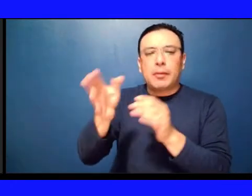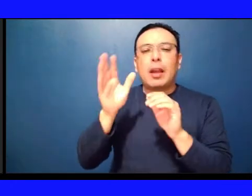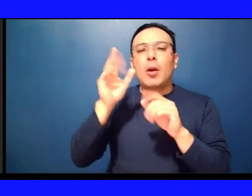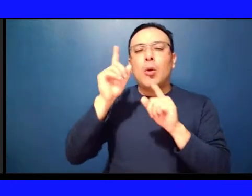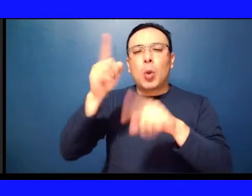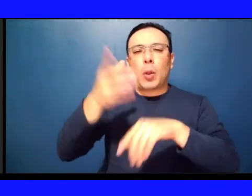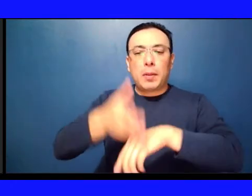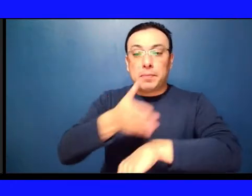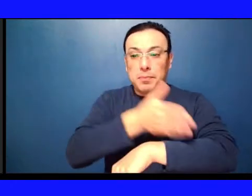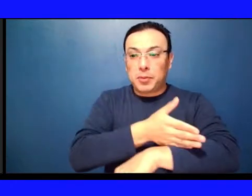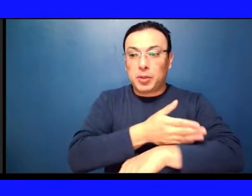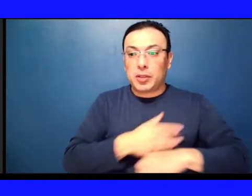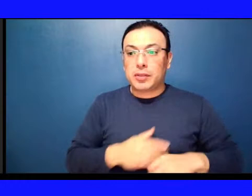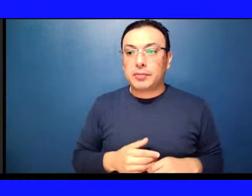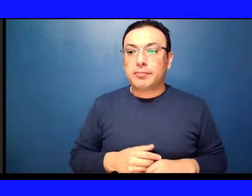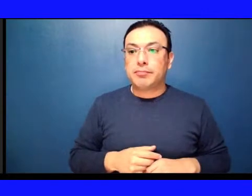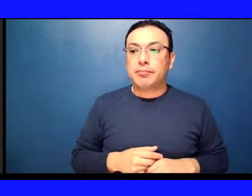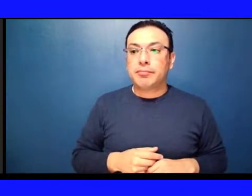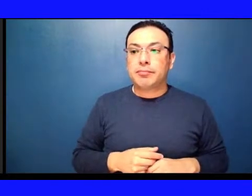progress.